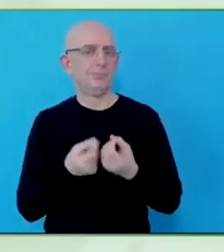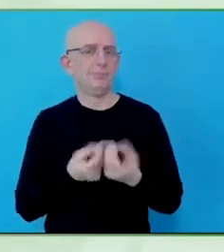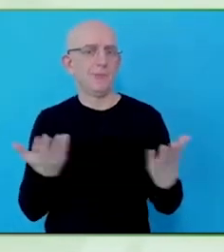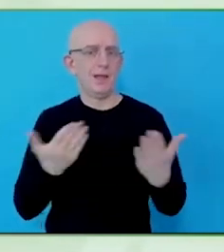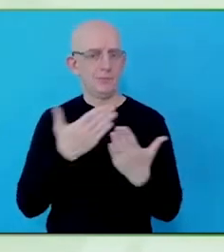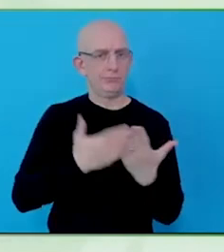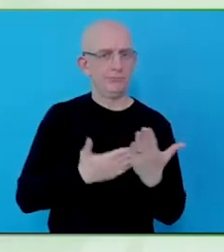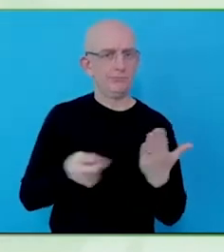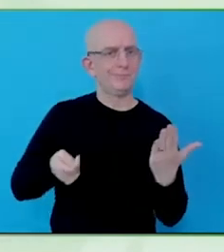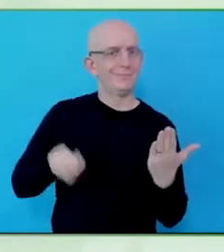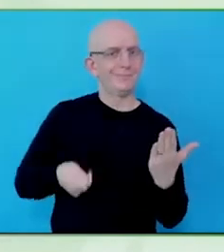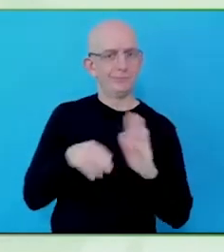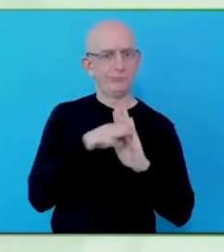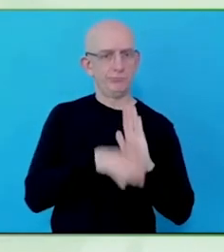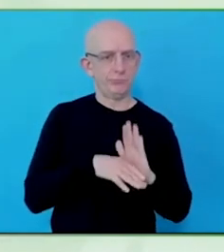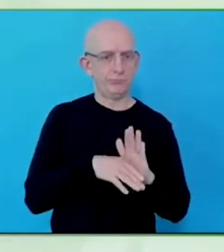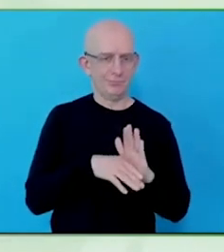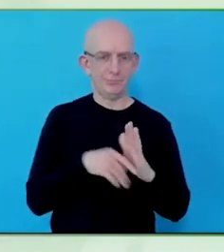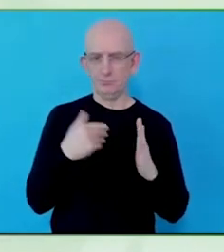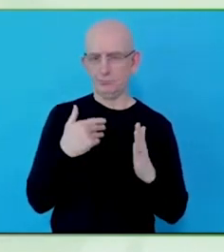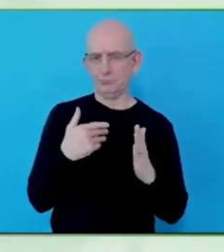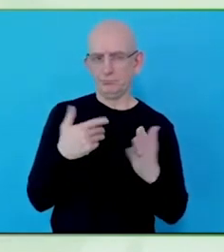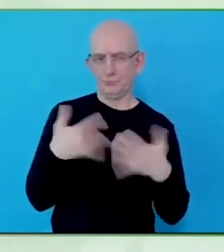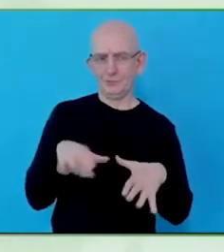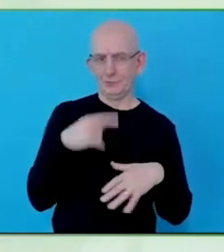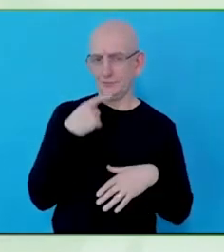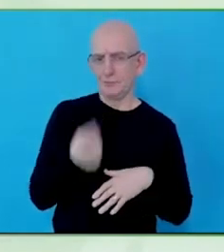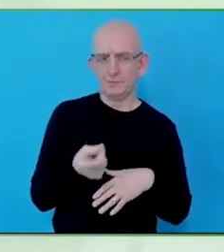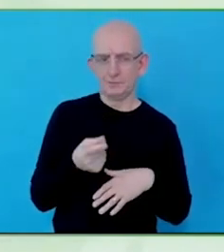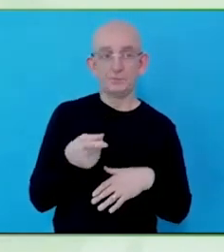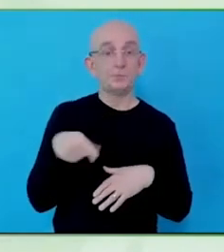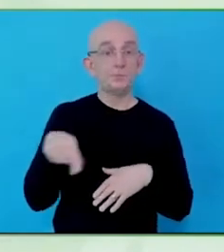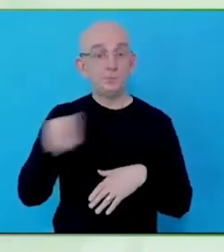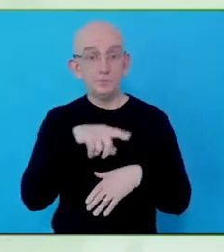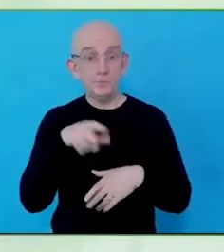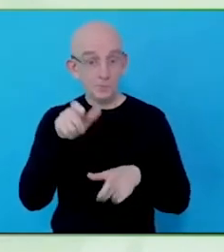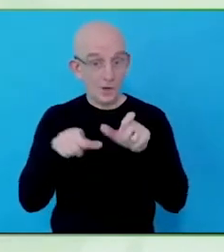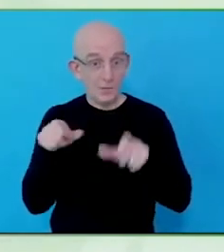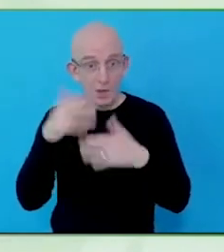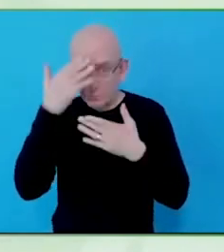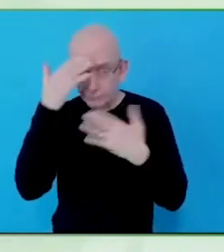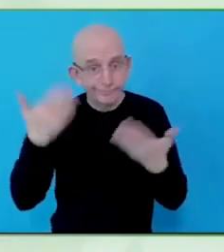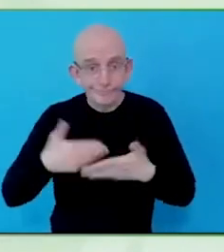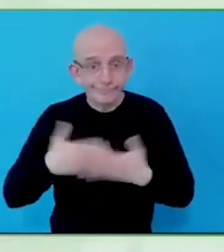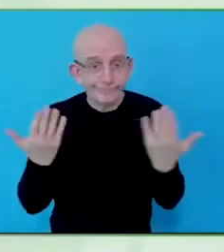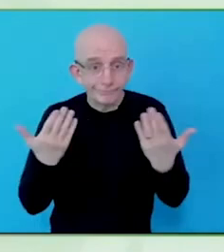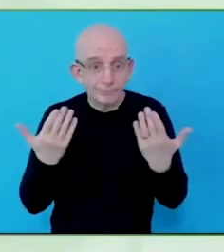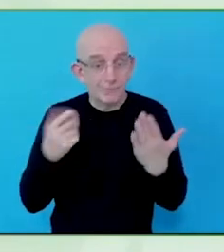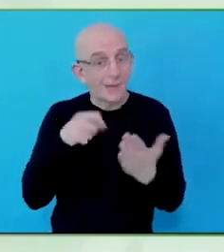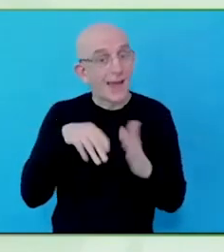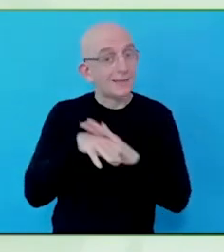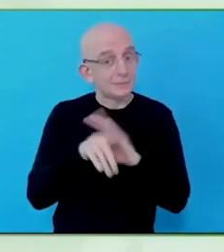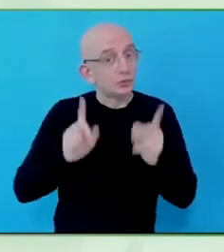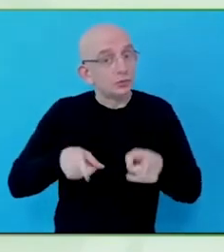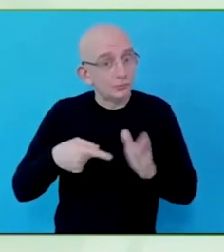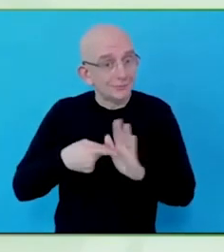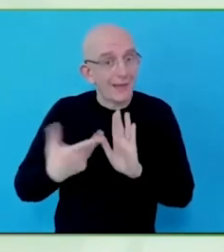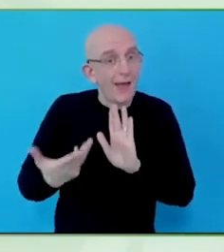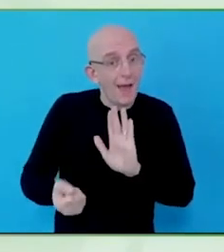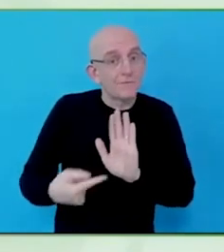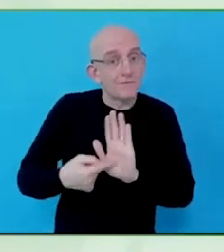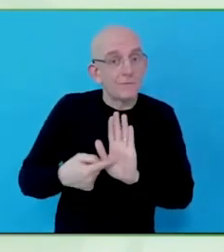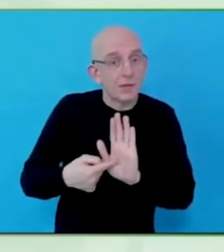differences on the visible side, right? On the public interface. In that, for example, the